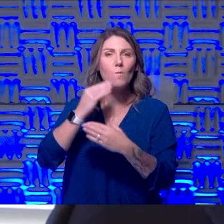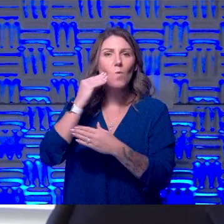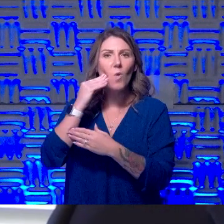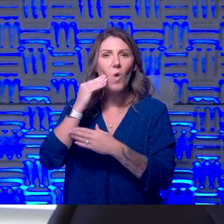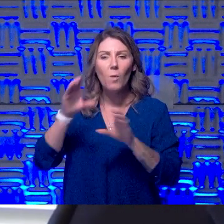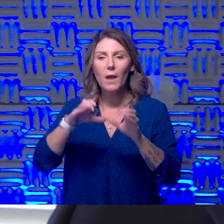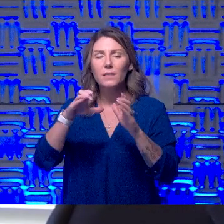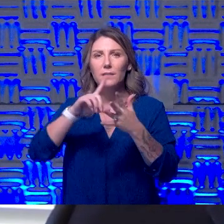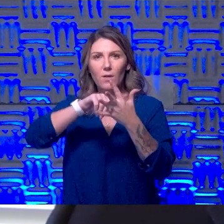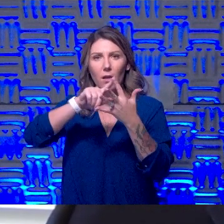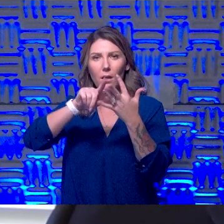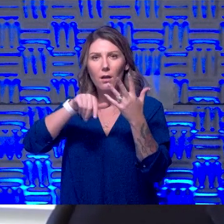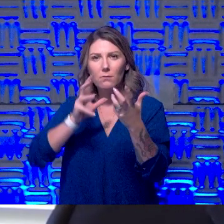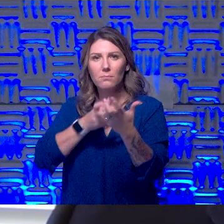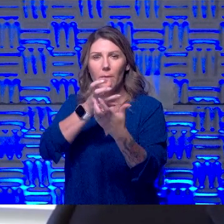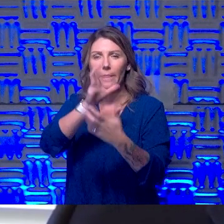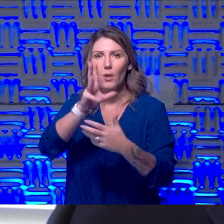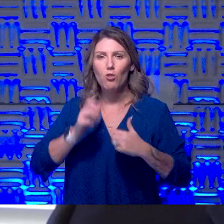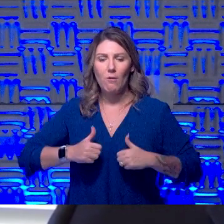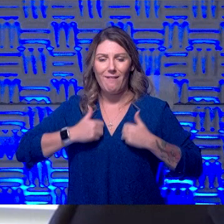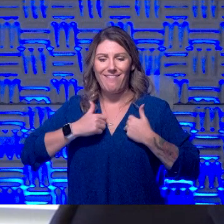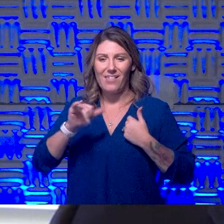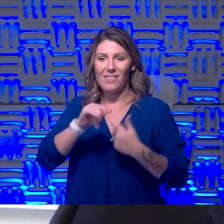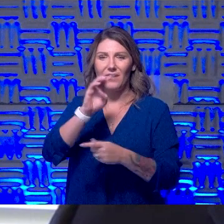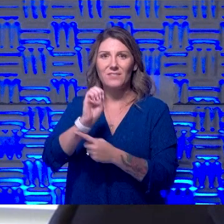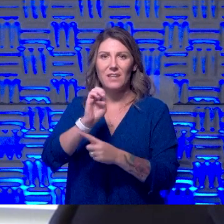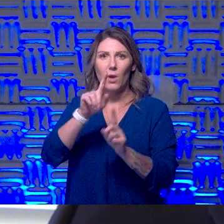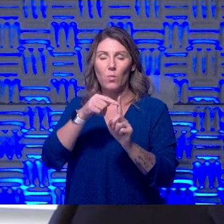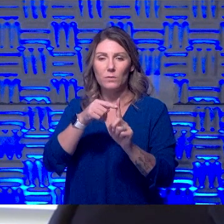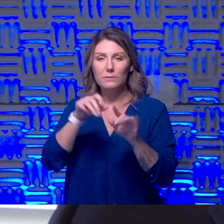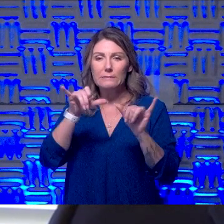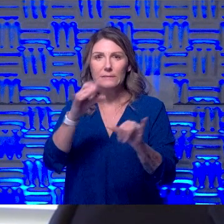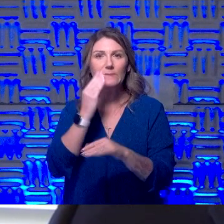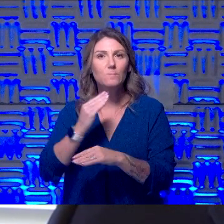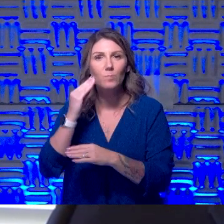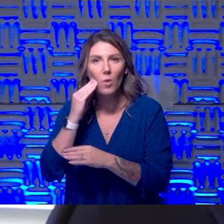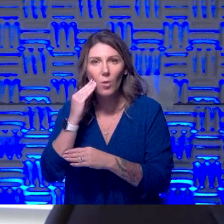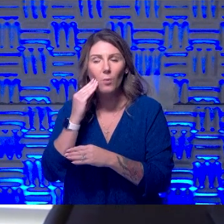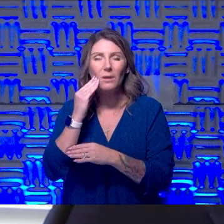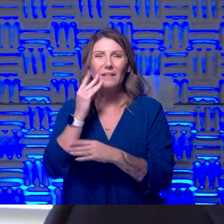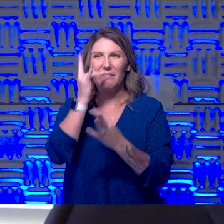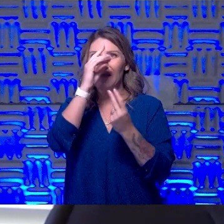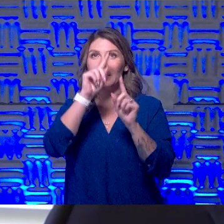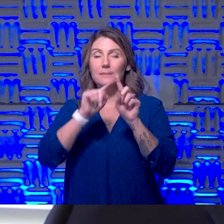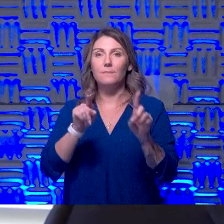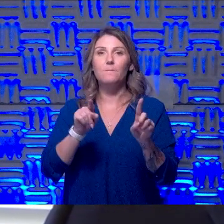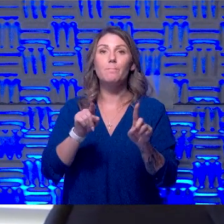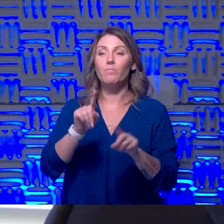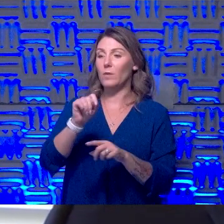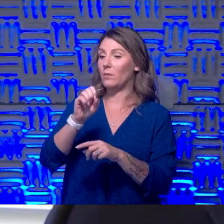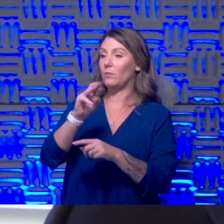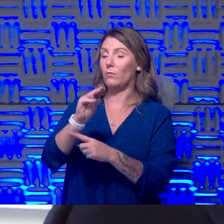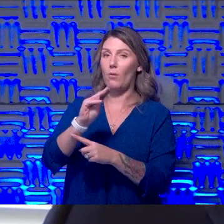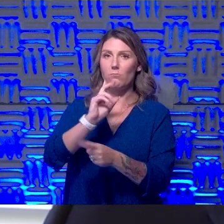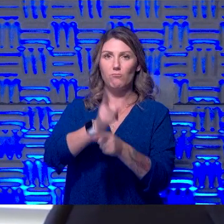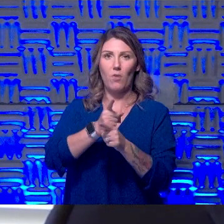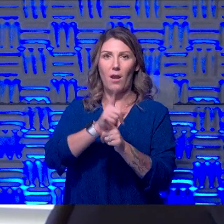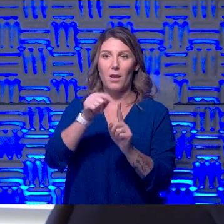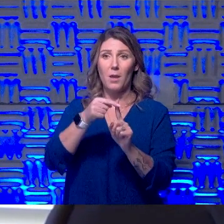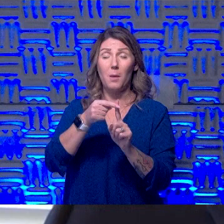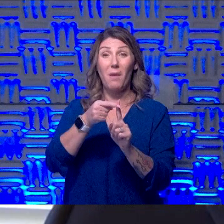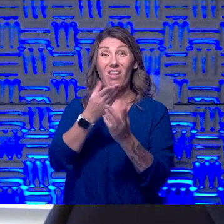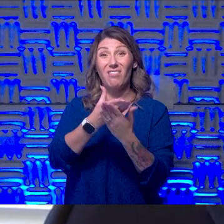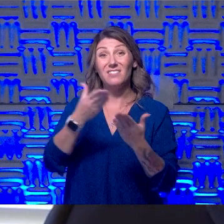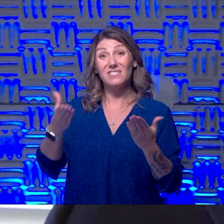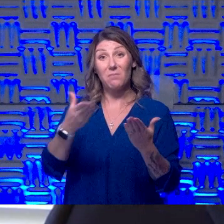people's lifestyle as they think about sheltering in place and things are differently. Tom's absolutely right about supply chain